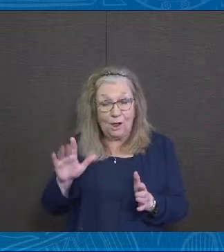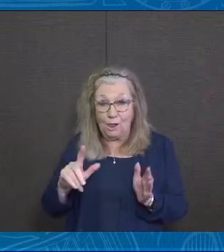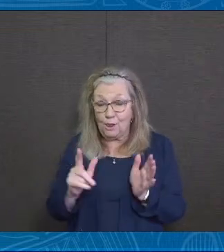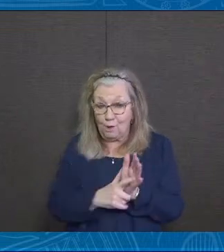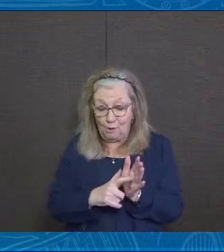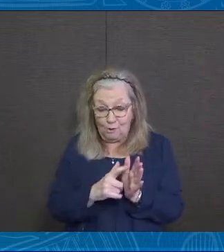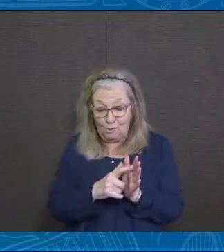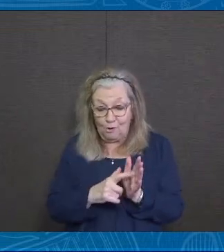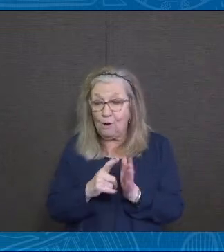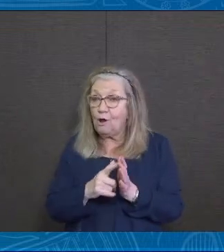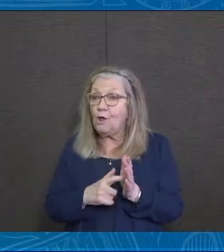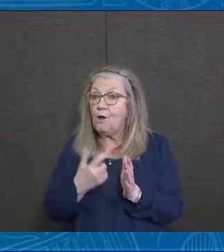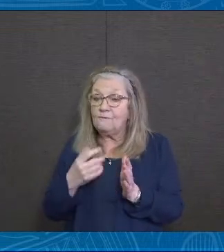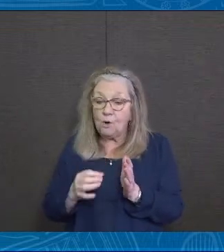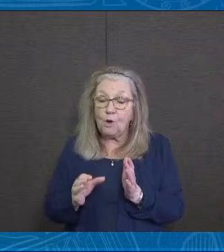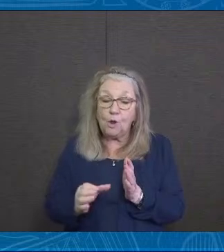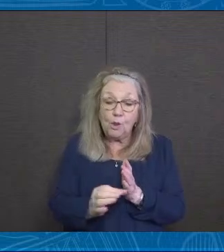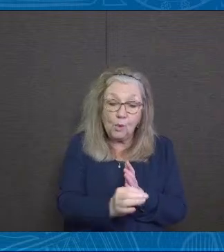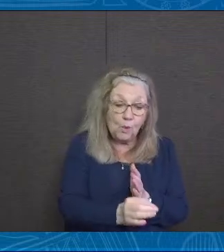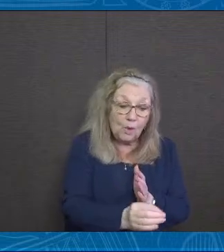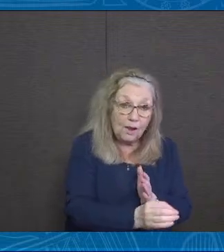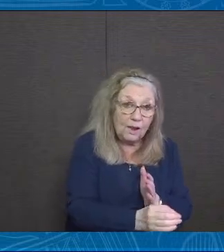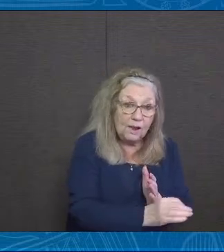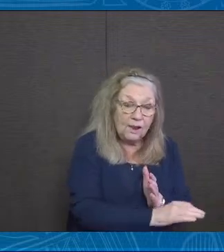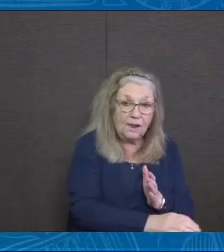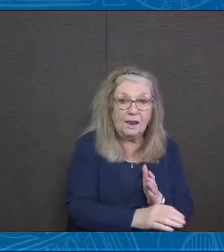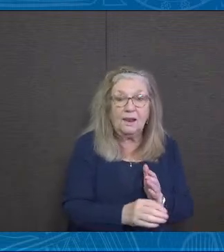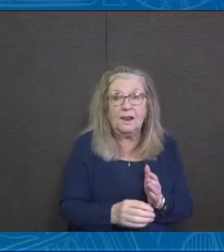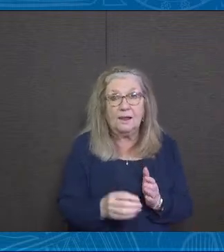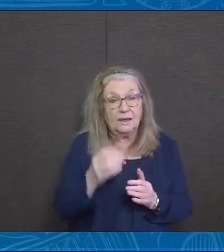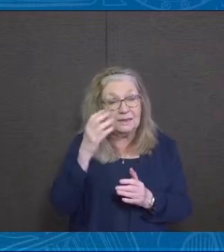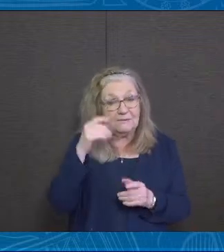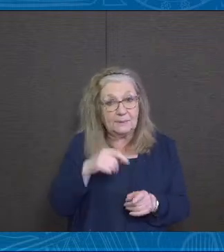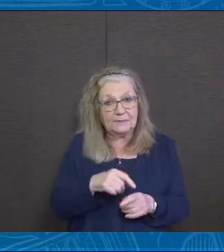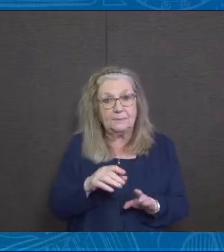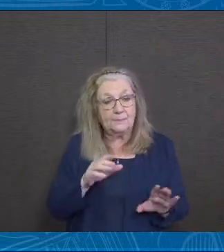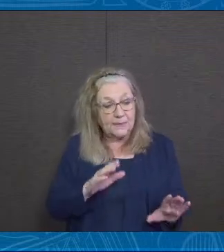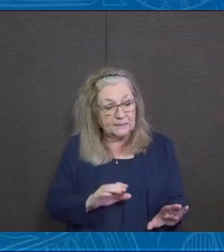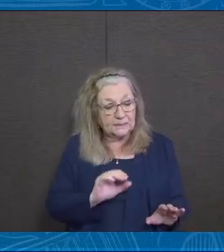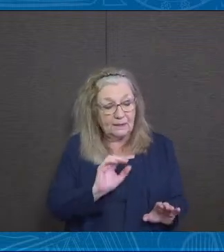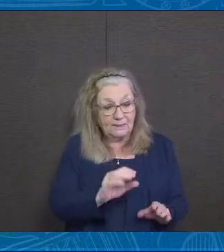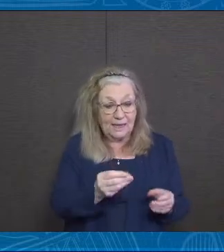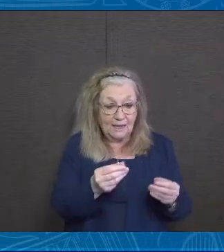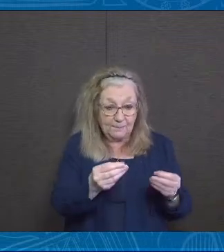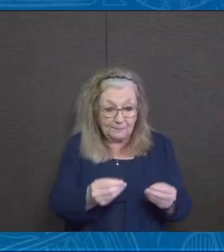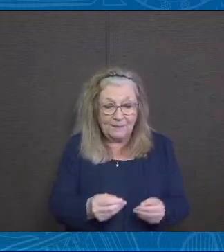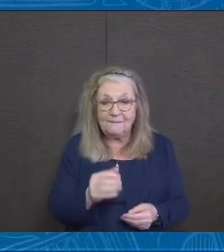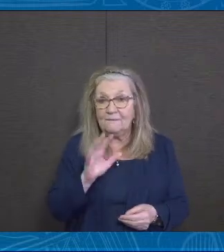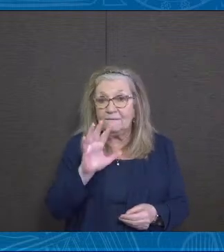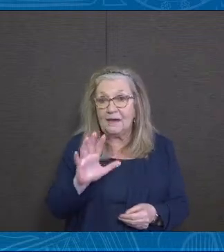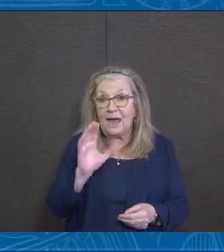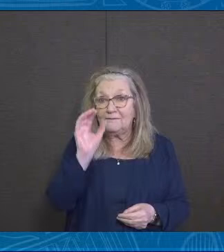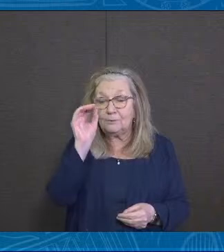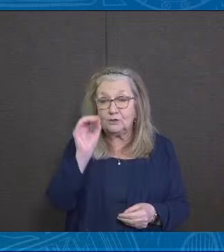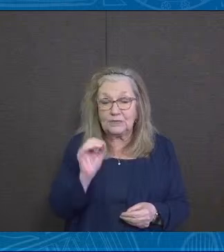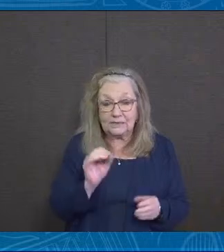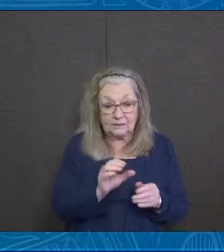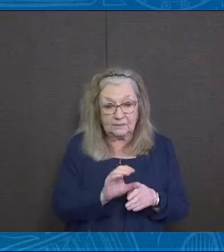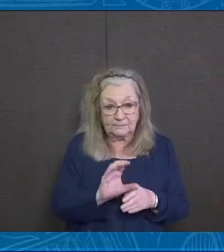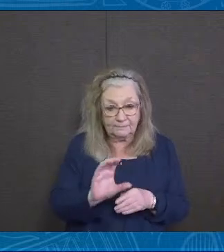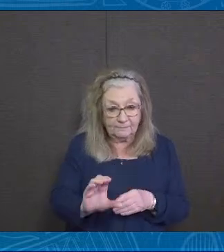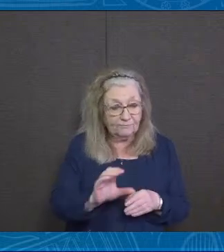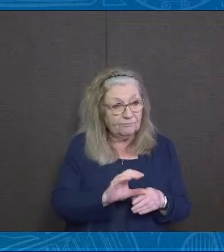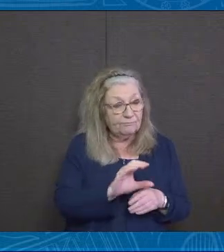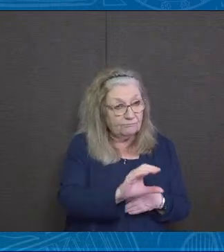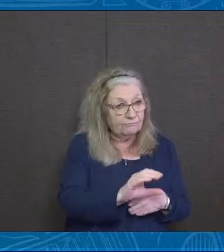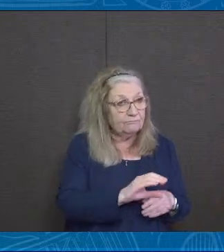to segregate at least 5% of their revenue to support disaster risk management activities. Now,